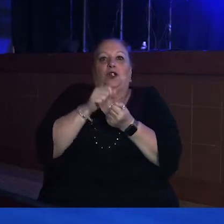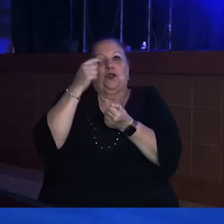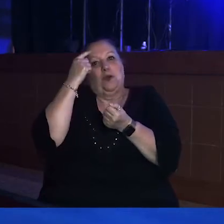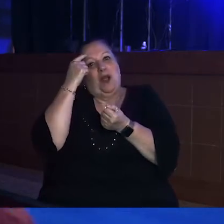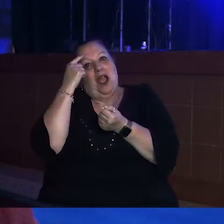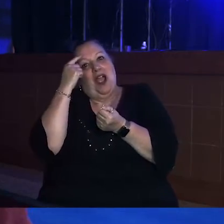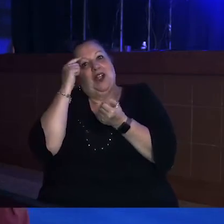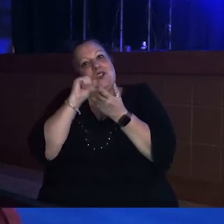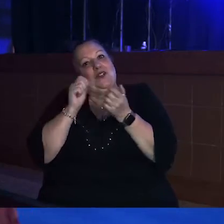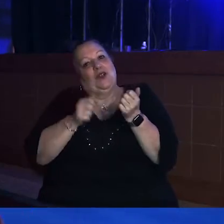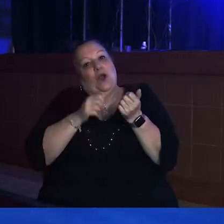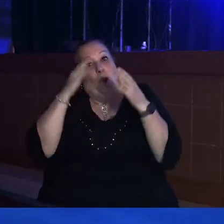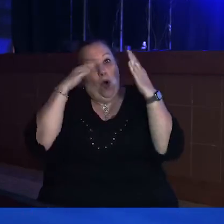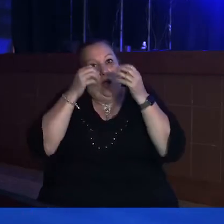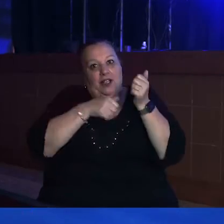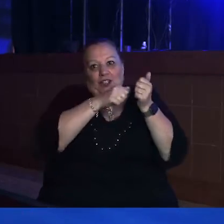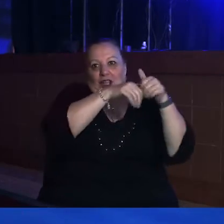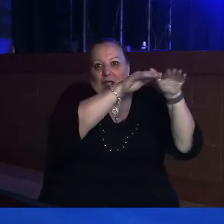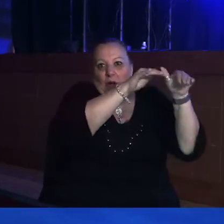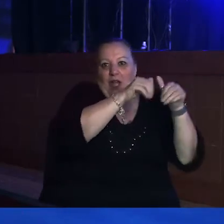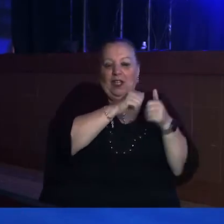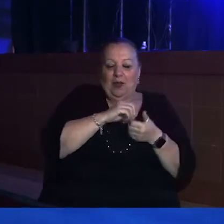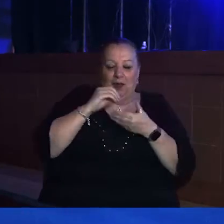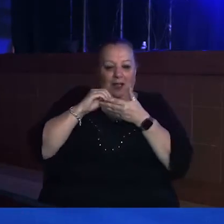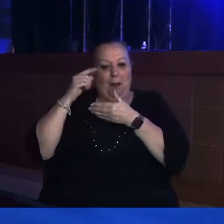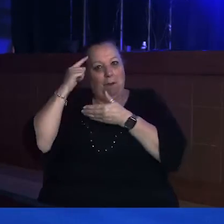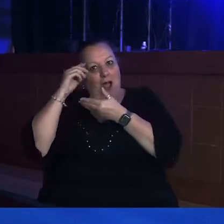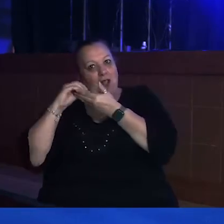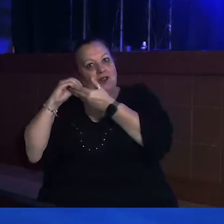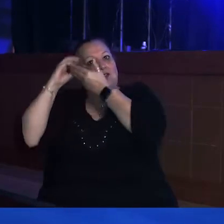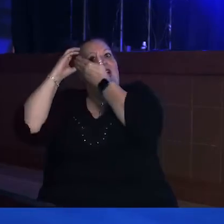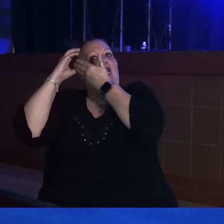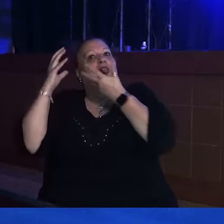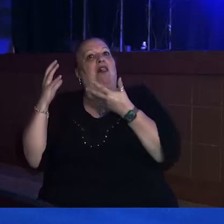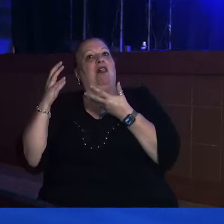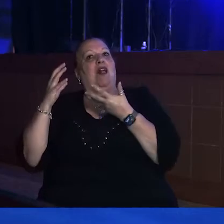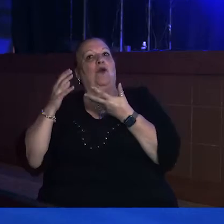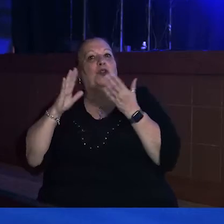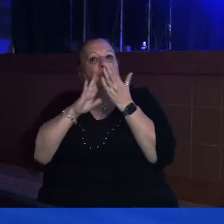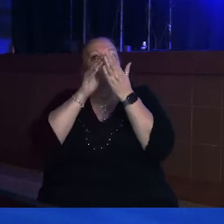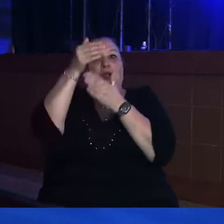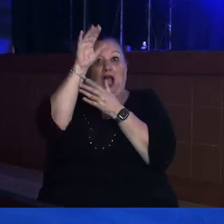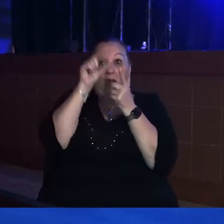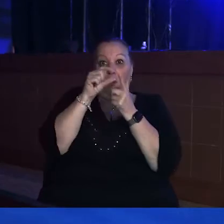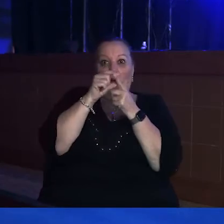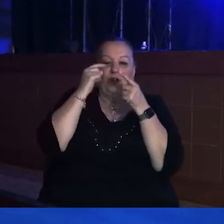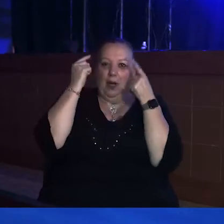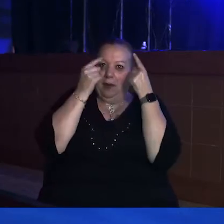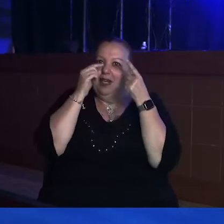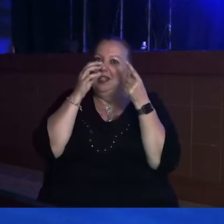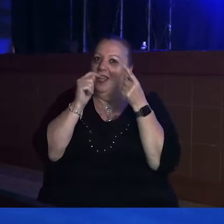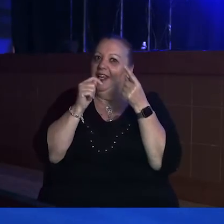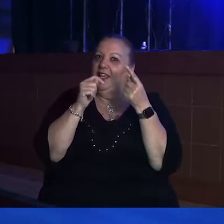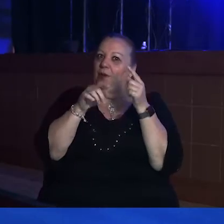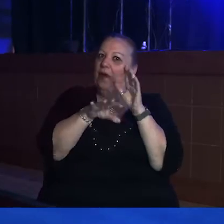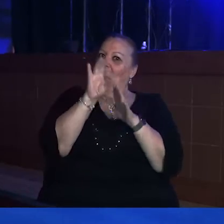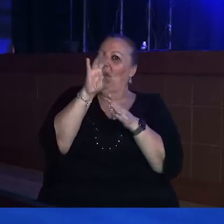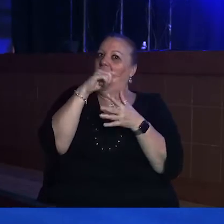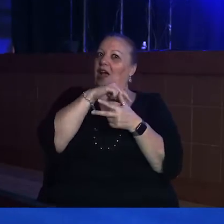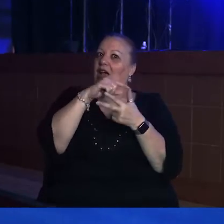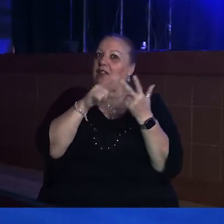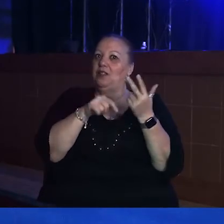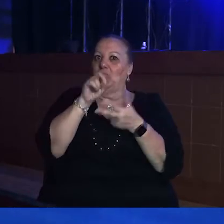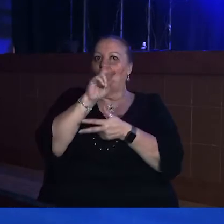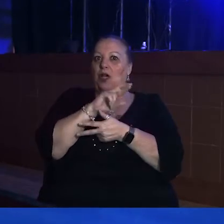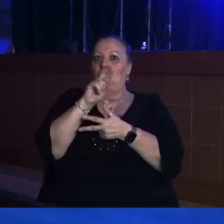away worry. You can begin to fill your mind. And when you approach God's word and you try to meditate it, you might find these three R's